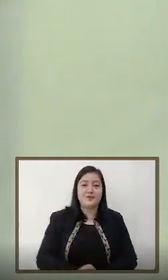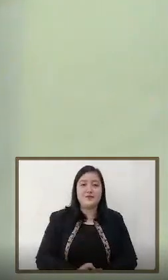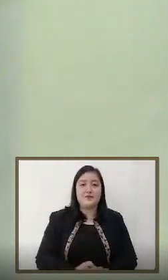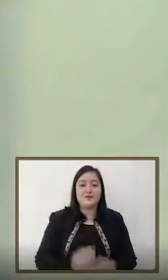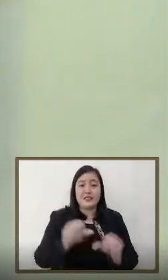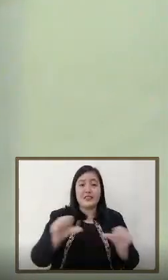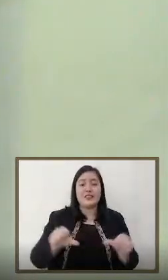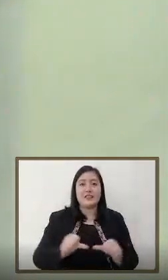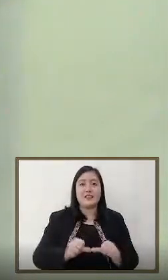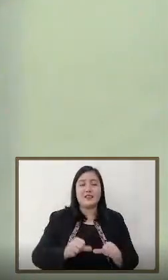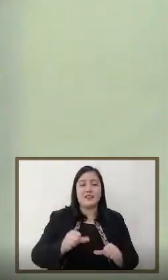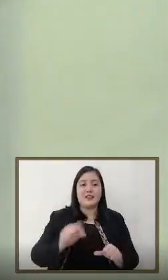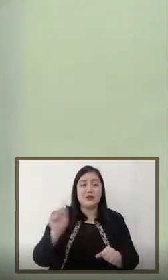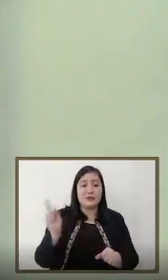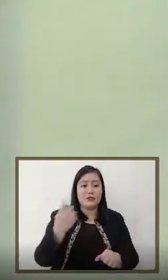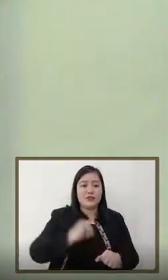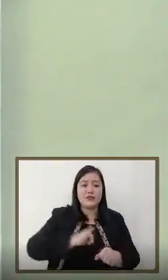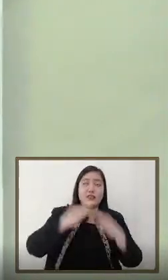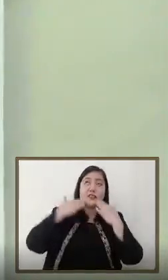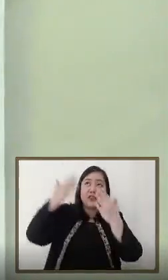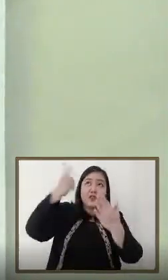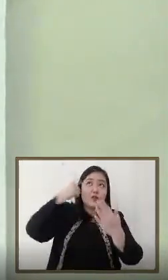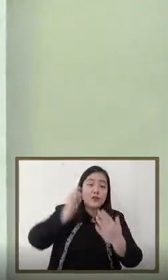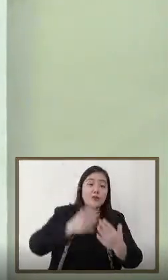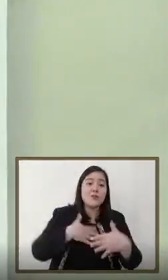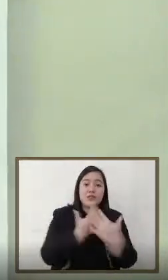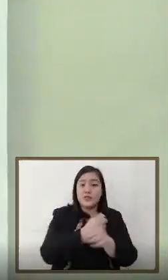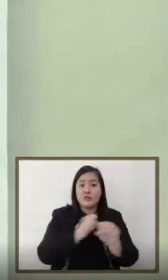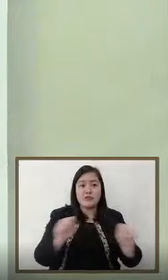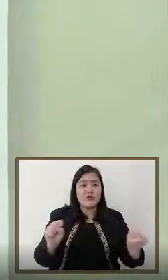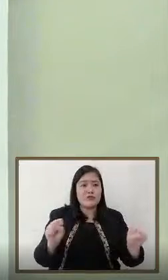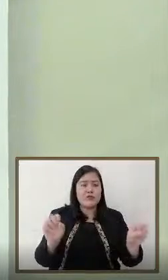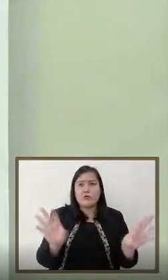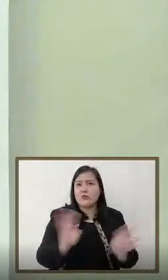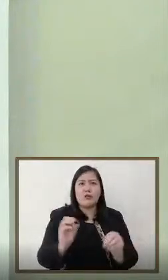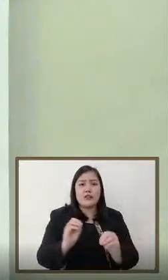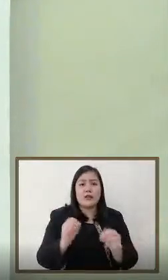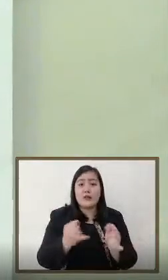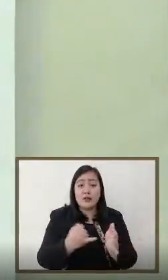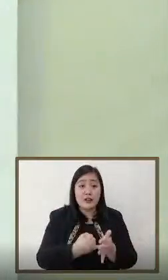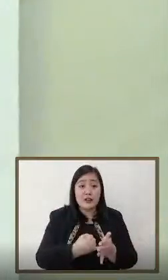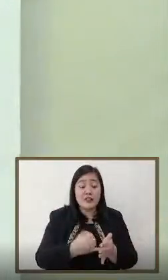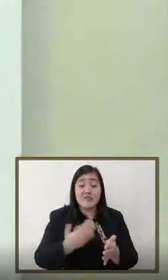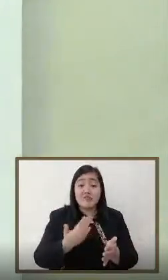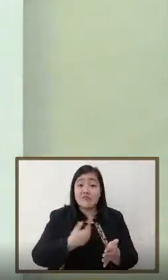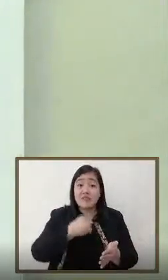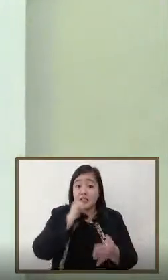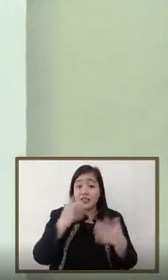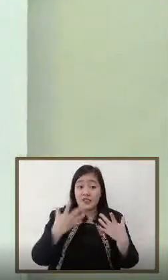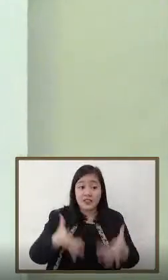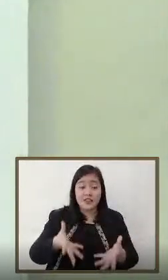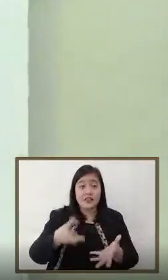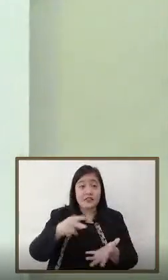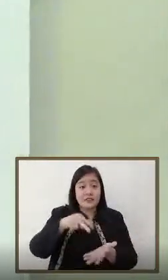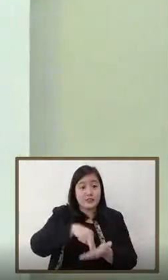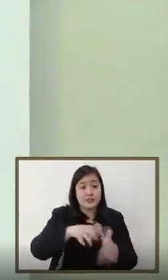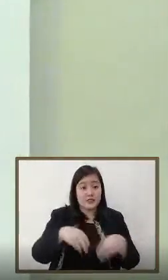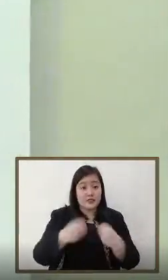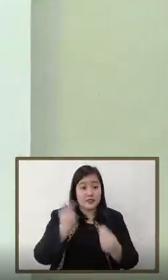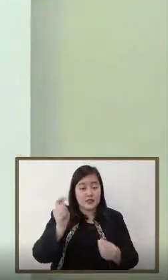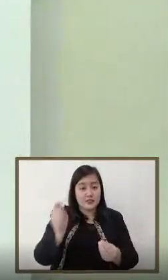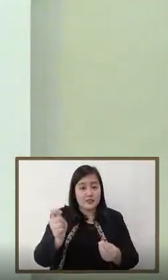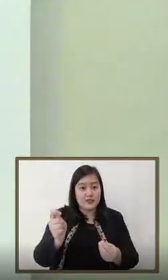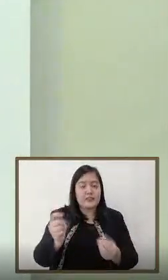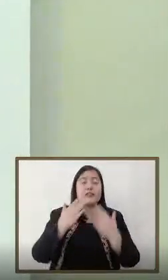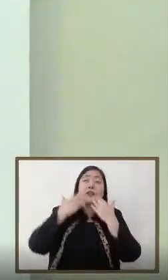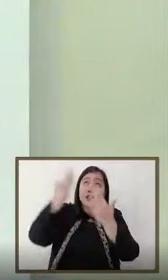for my salvation. Without it, I'm not here in front of you testifying. And also, I want to thank God for giving and leading me to the